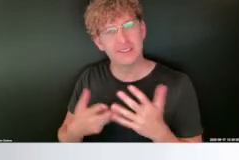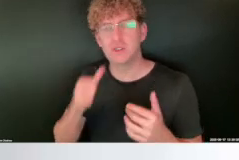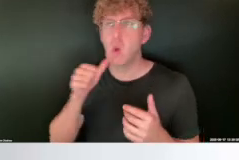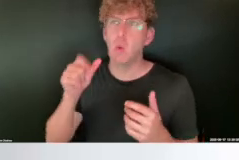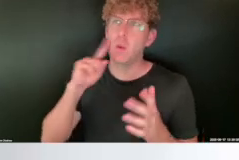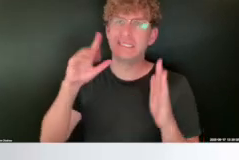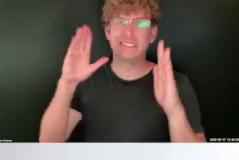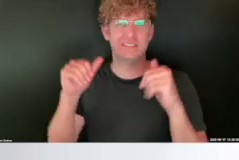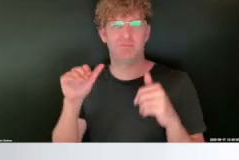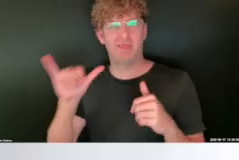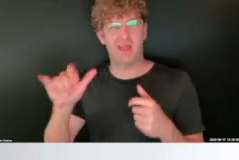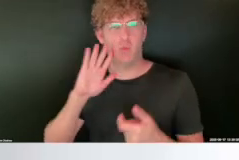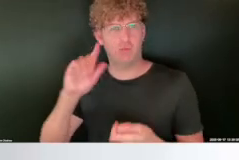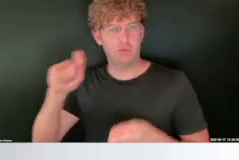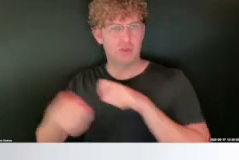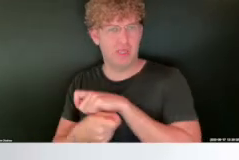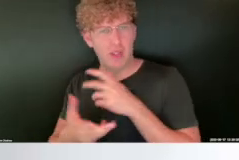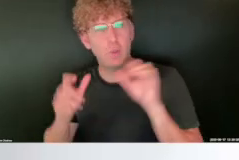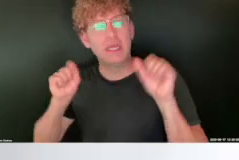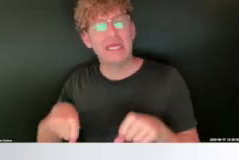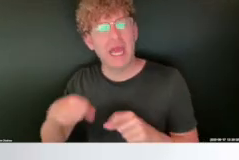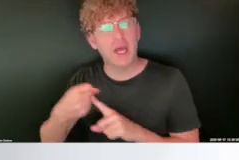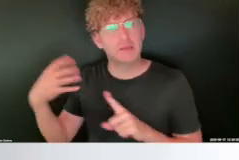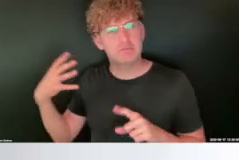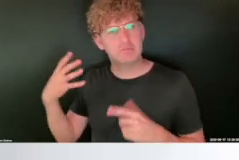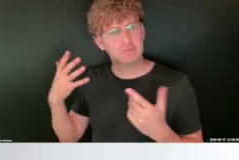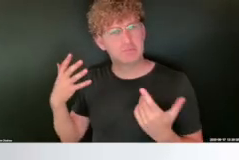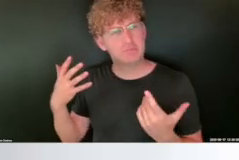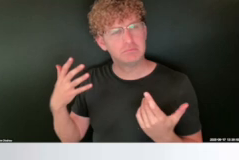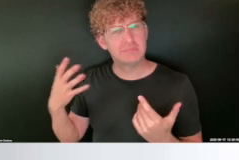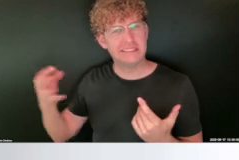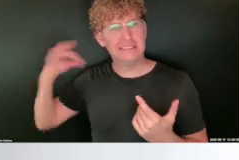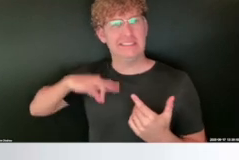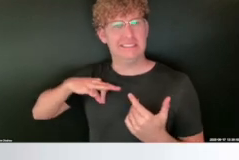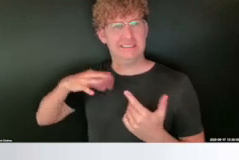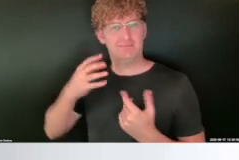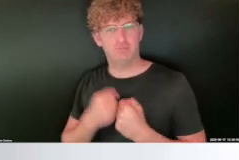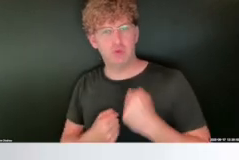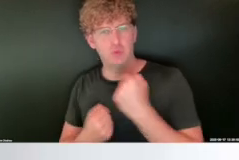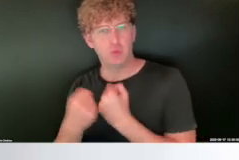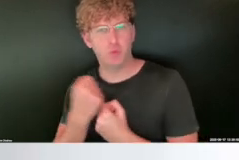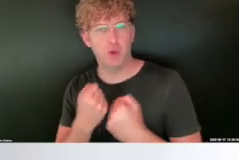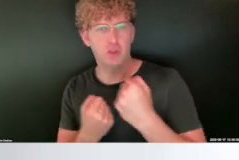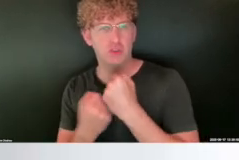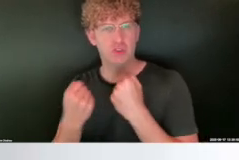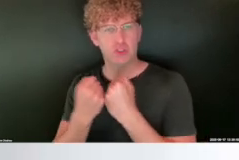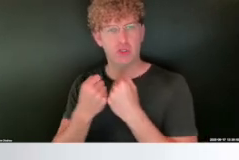And we can kind of talk more about the incentive structures, kind of about those lower classes,